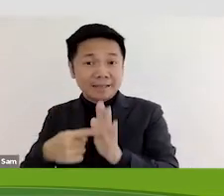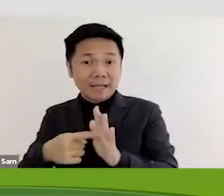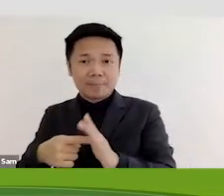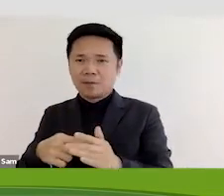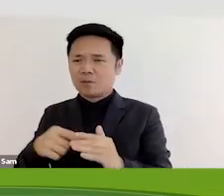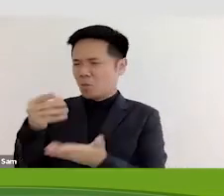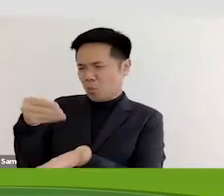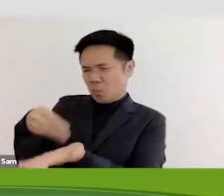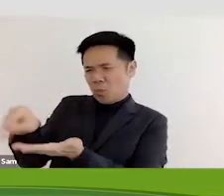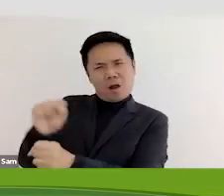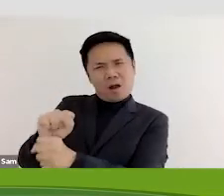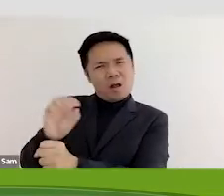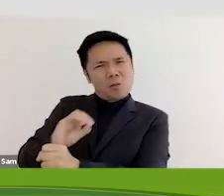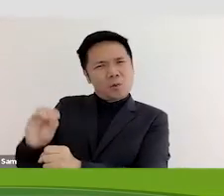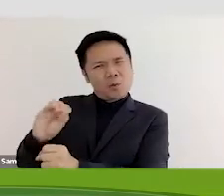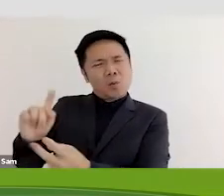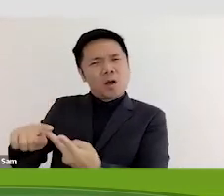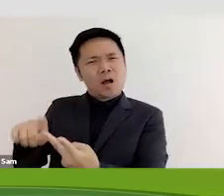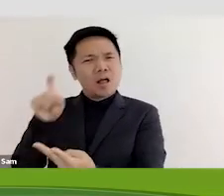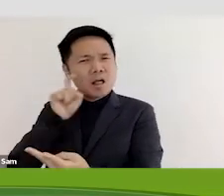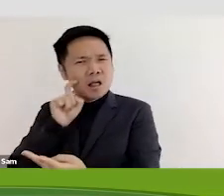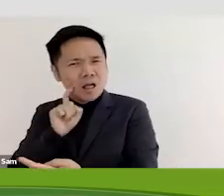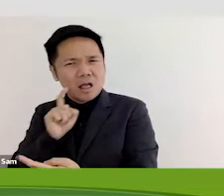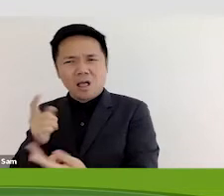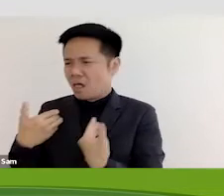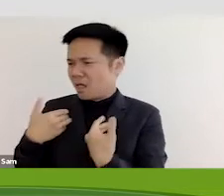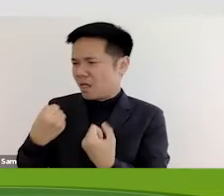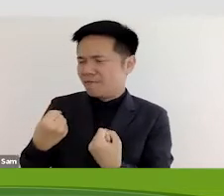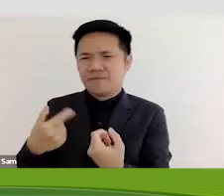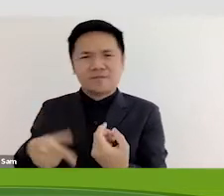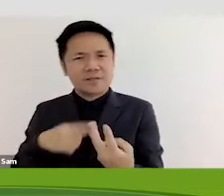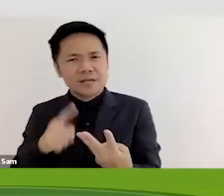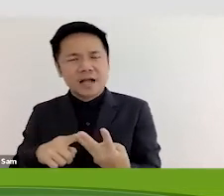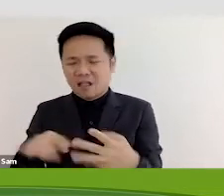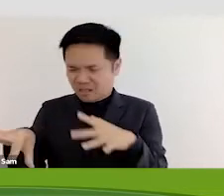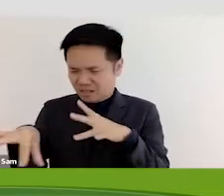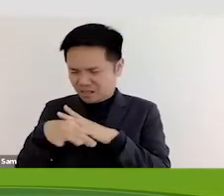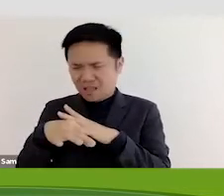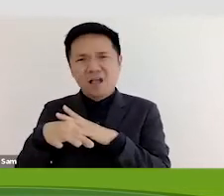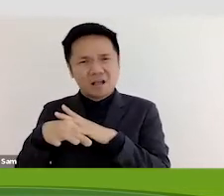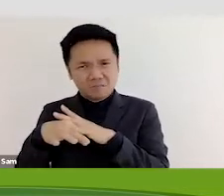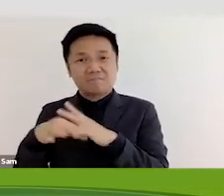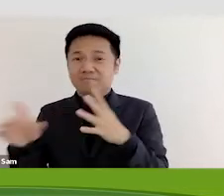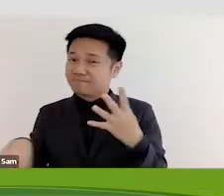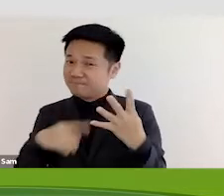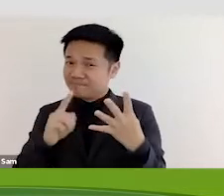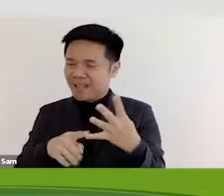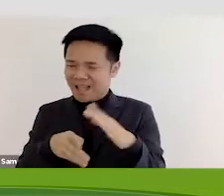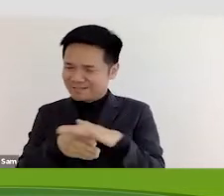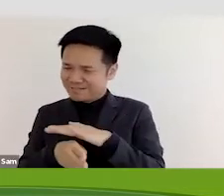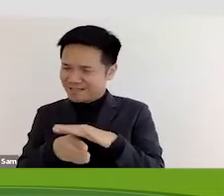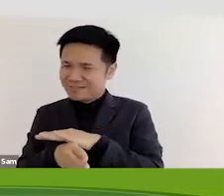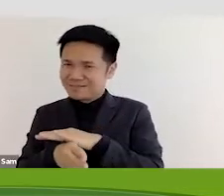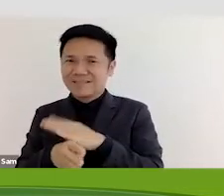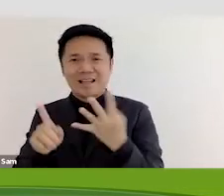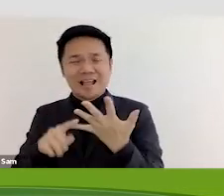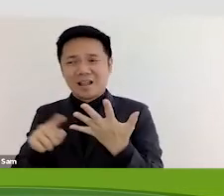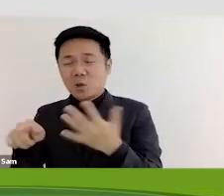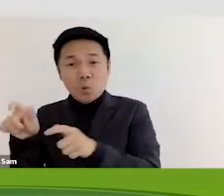health, gender-based violence and harmful practices, including child marriage, access to resources, and